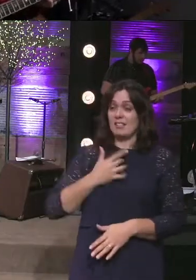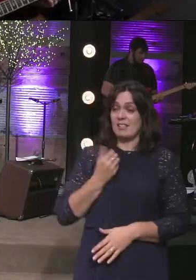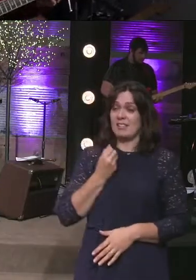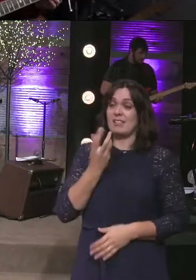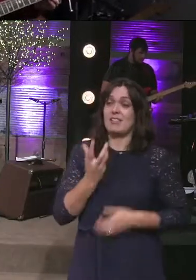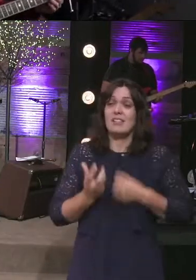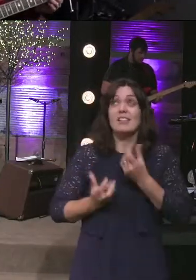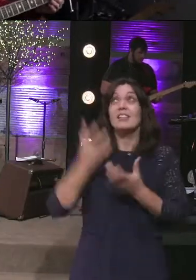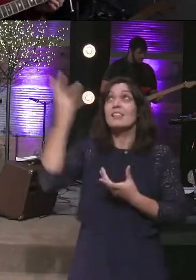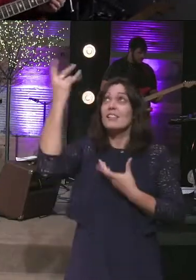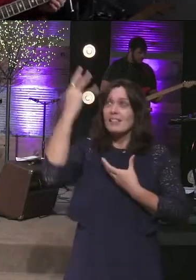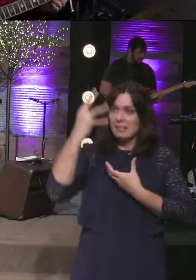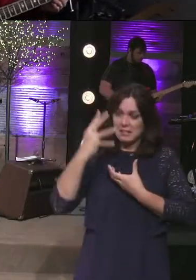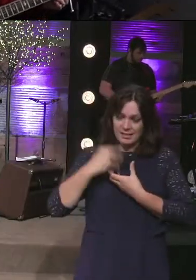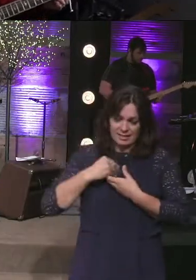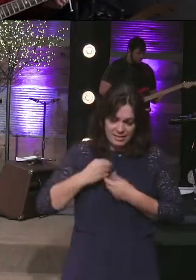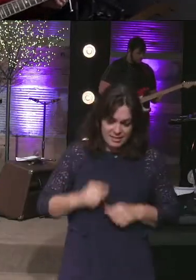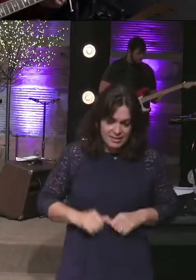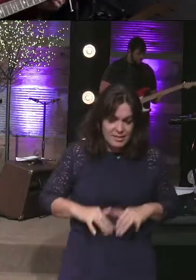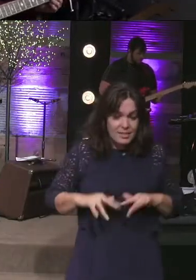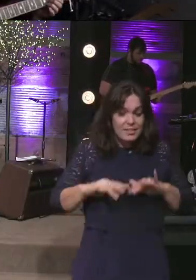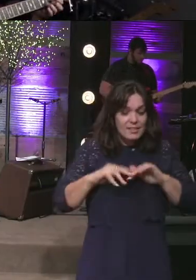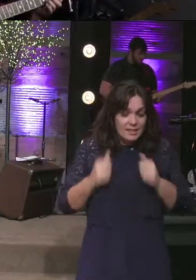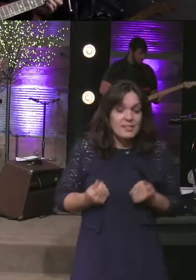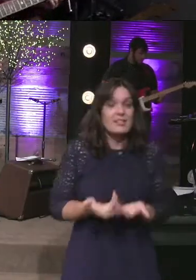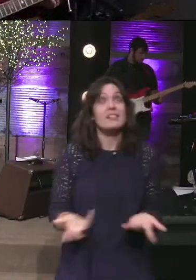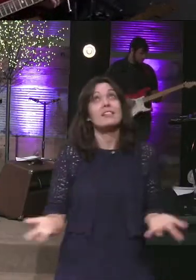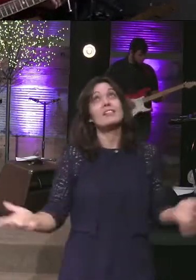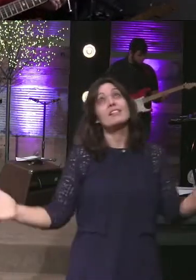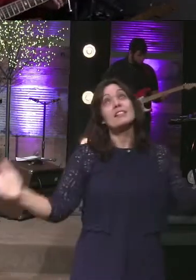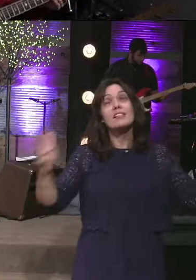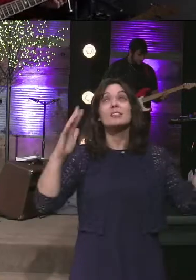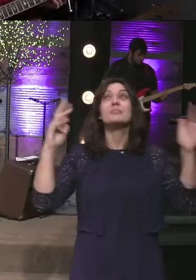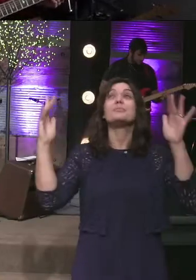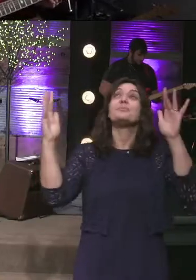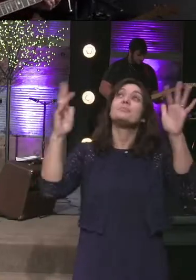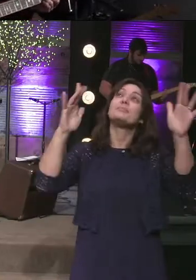heart and filling every part of our